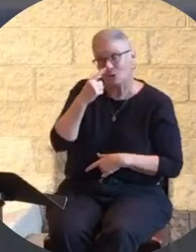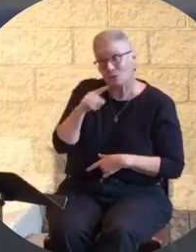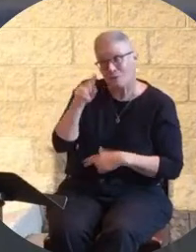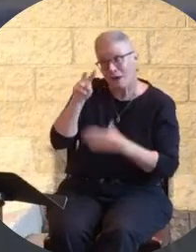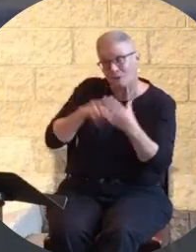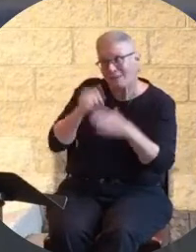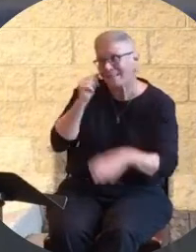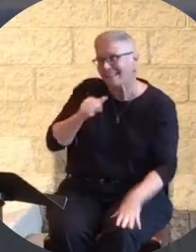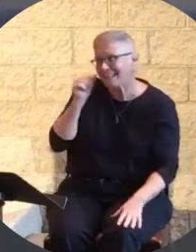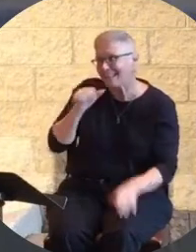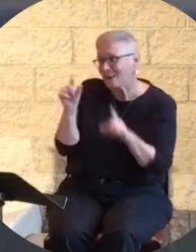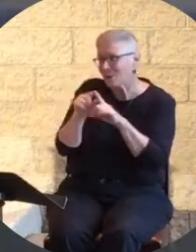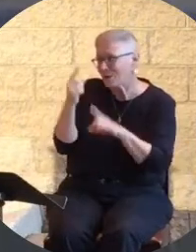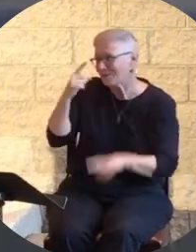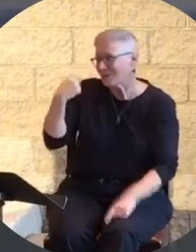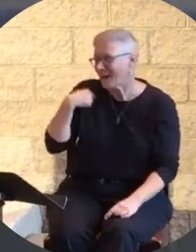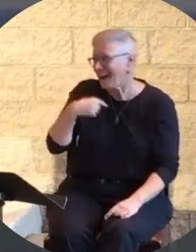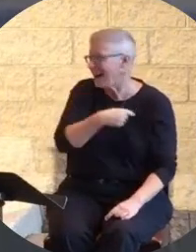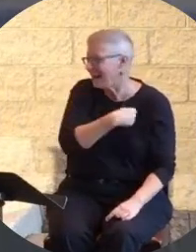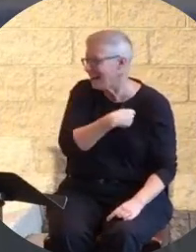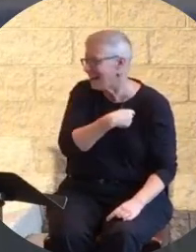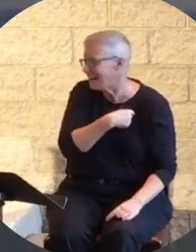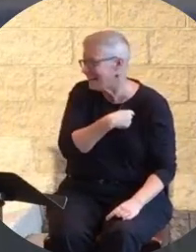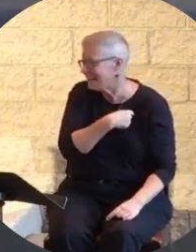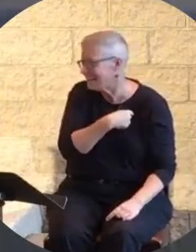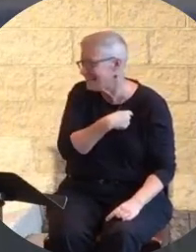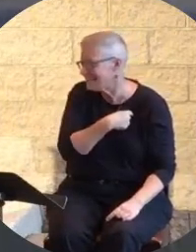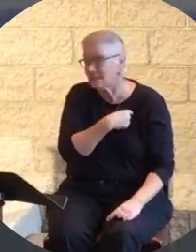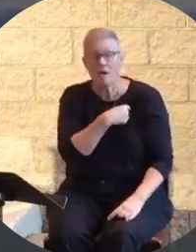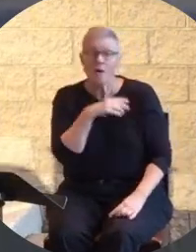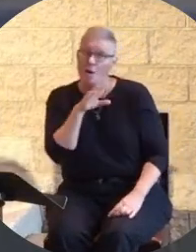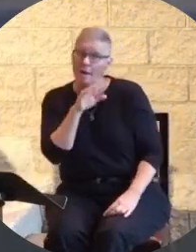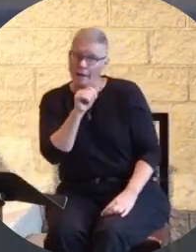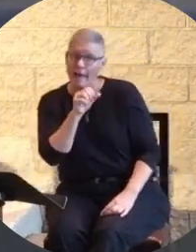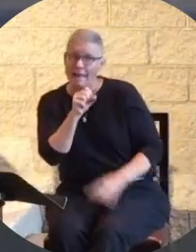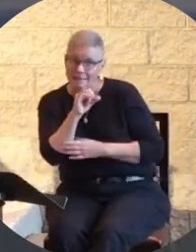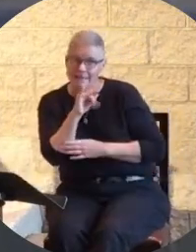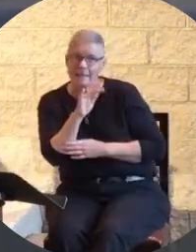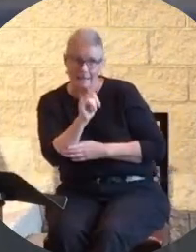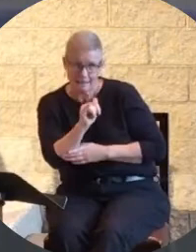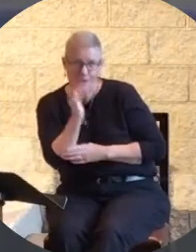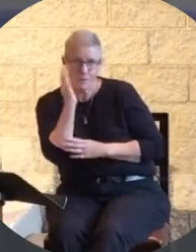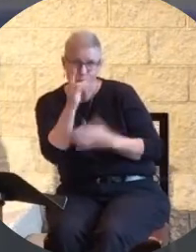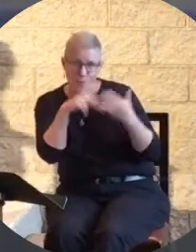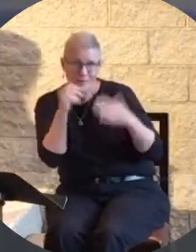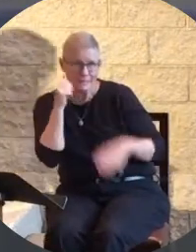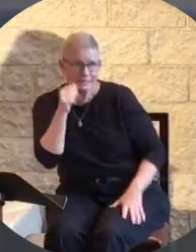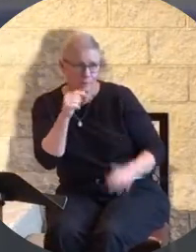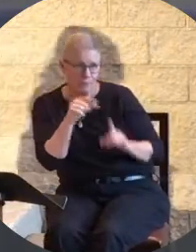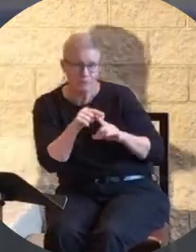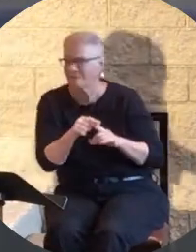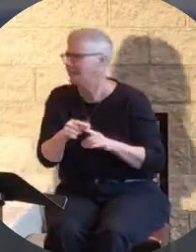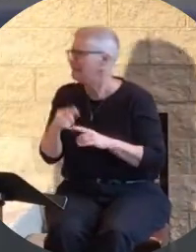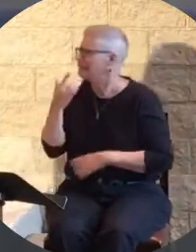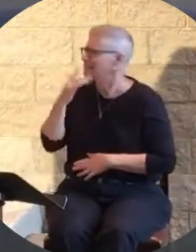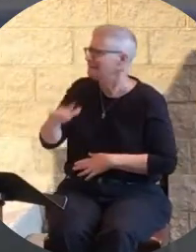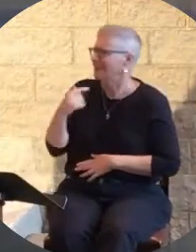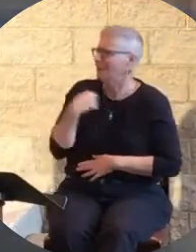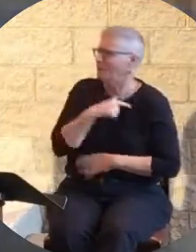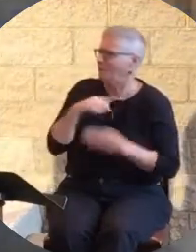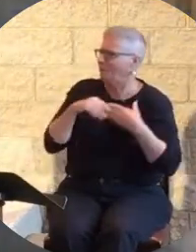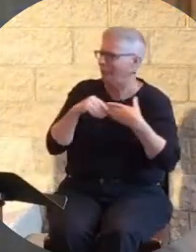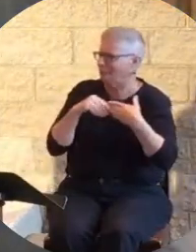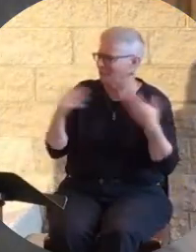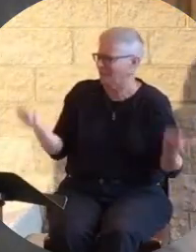for us, Reverend Toni? Oh, Cassidy. Read the daily word. It's a good thing we're flexible here. Yes, it